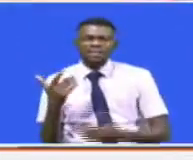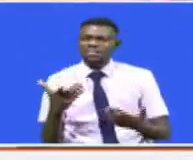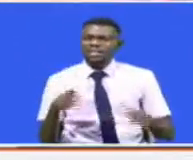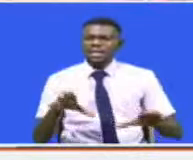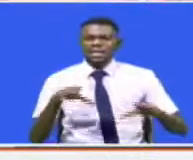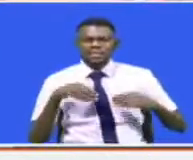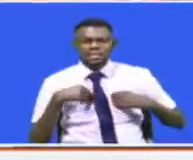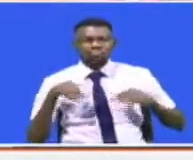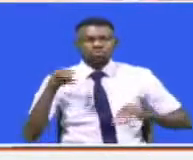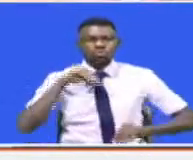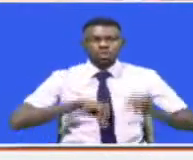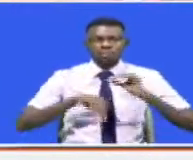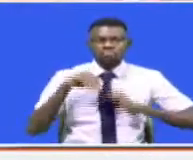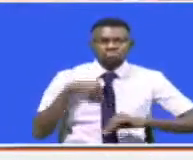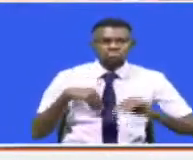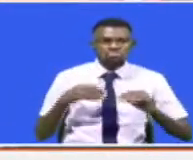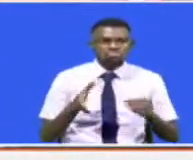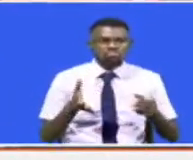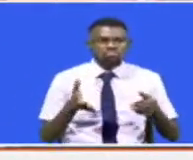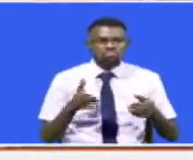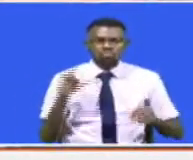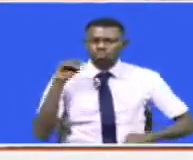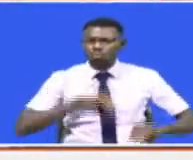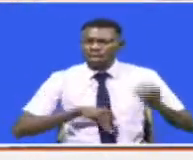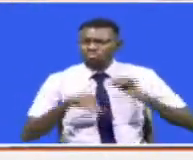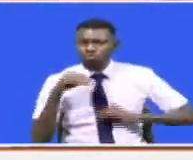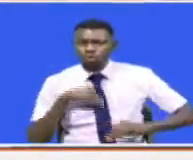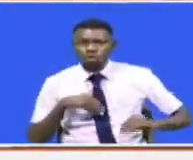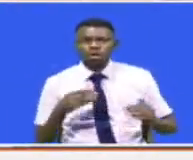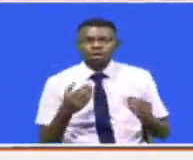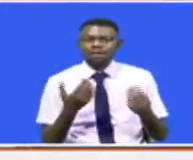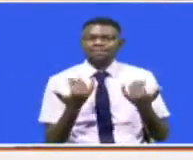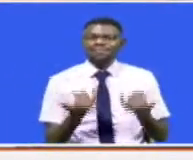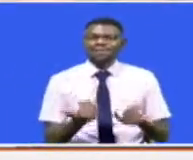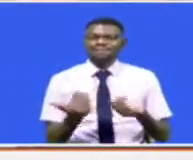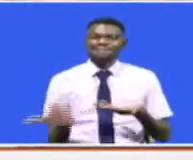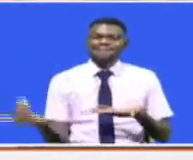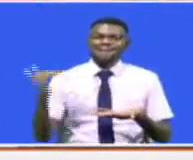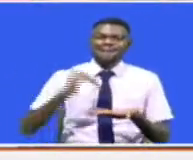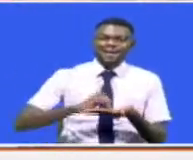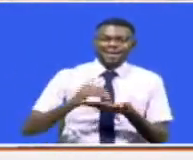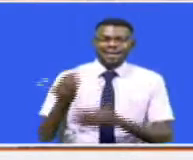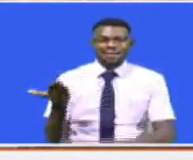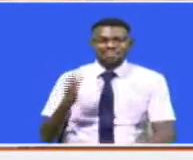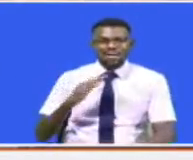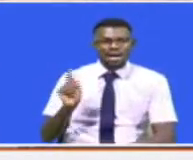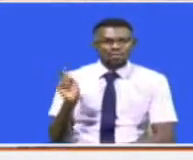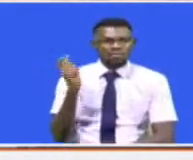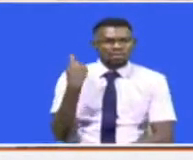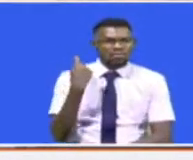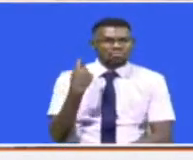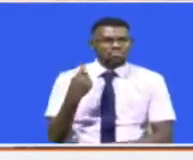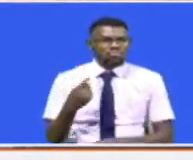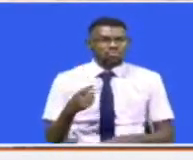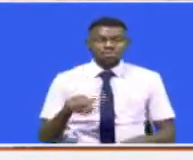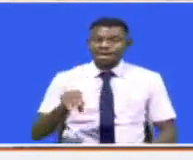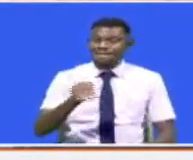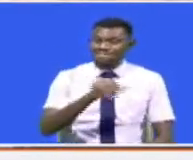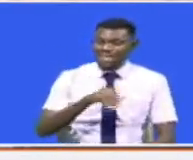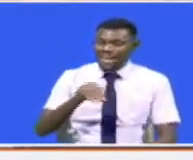corruption. The days of corruption and mega scandals are back in Kenya. And we started with the fertilizer